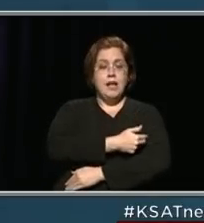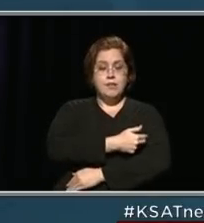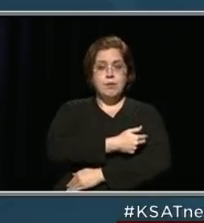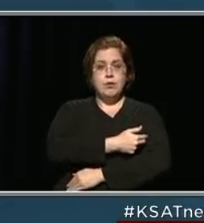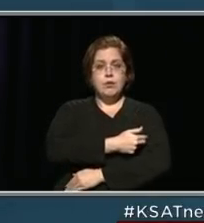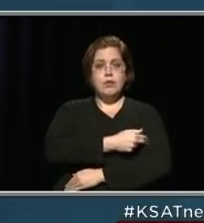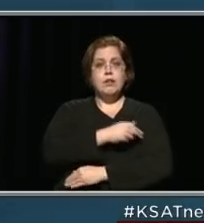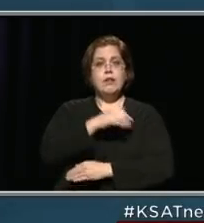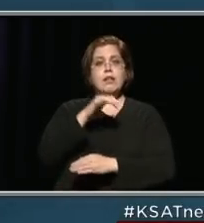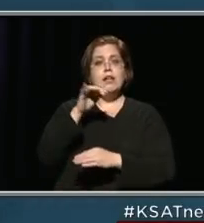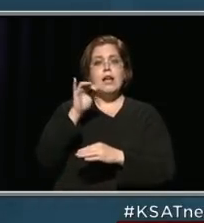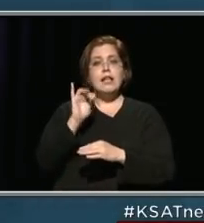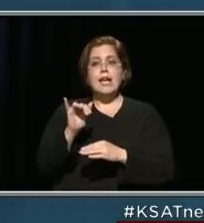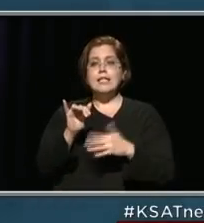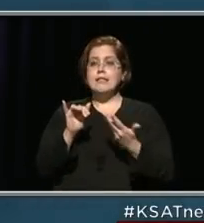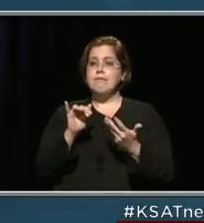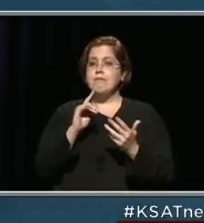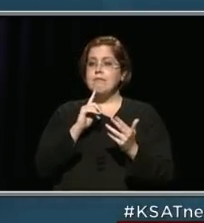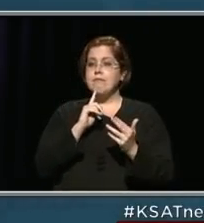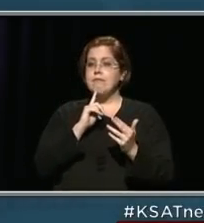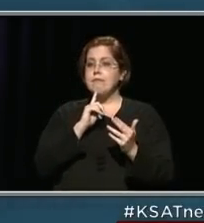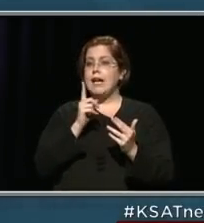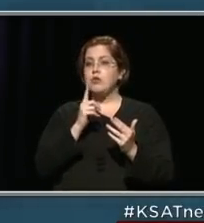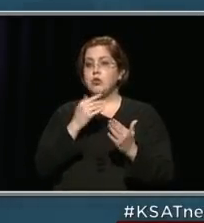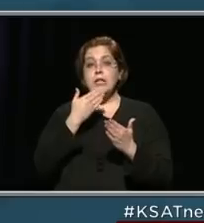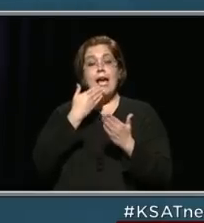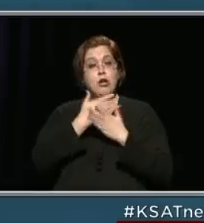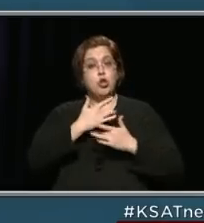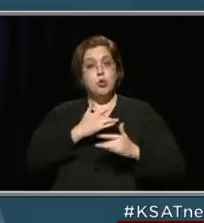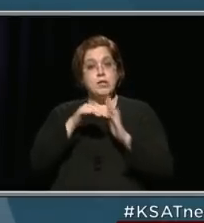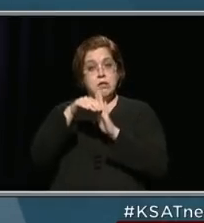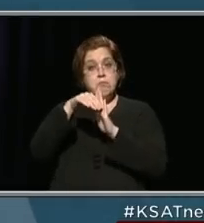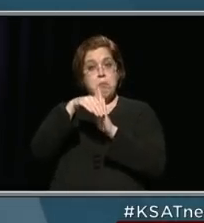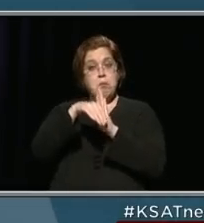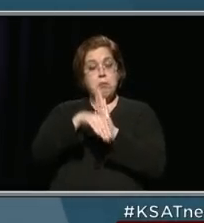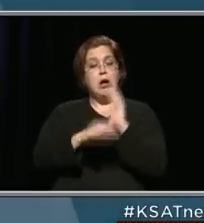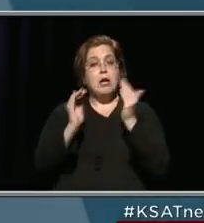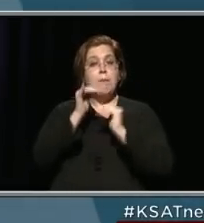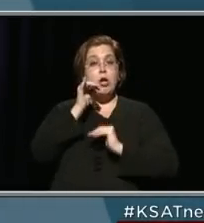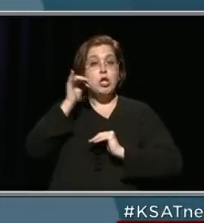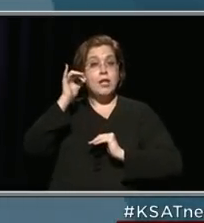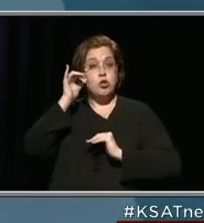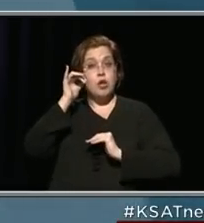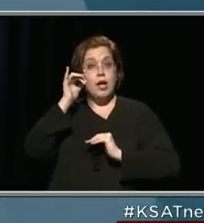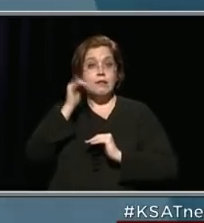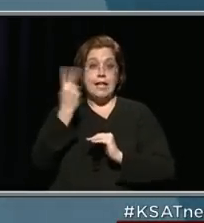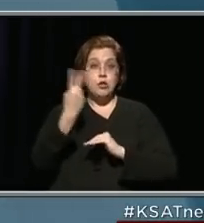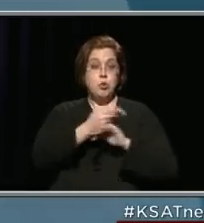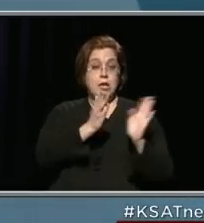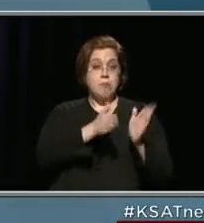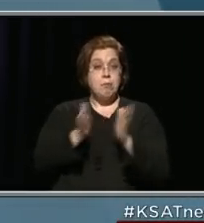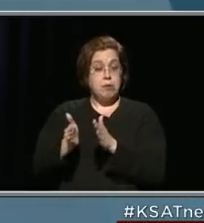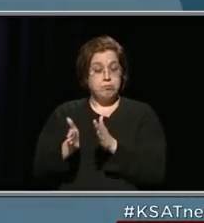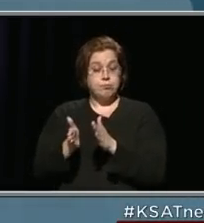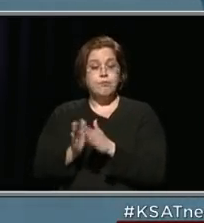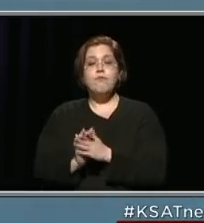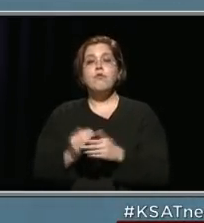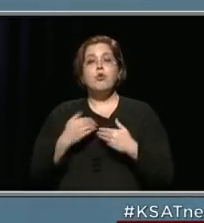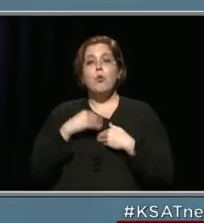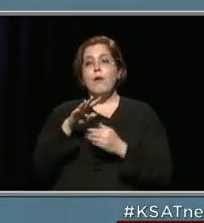is that's actually a good trend, a downward trend from yesterday, and that's two in a row for us. We do